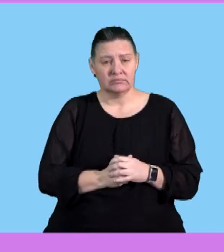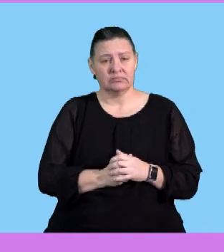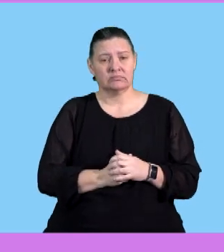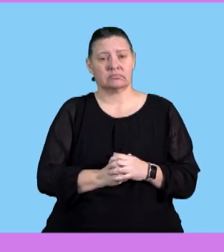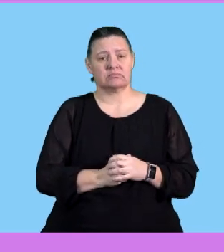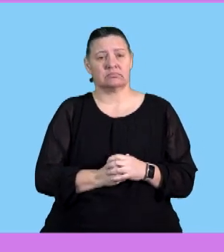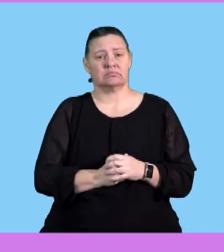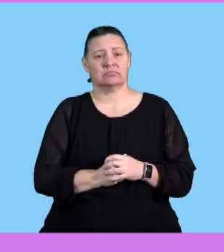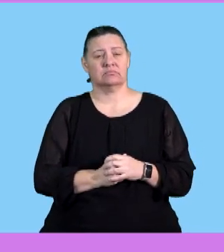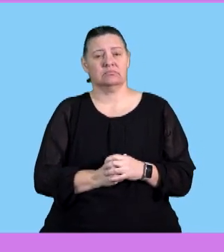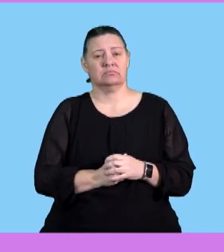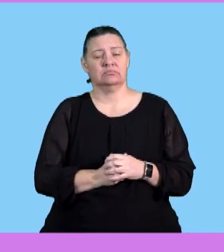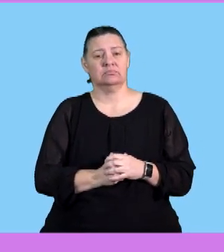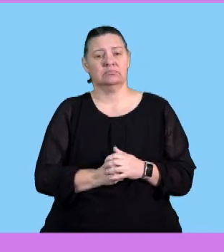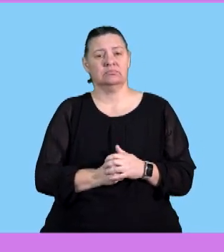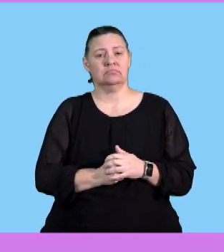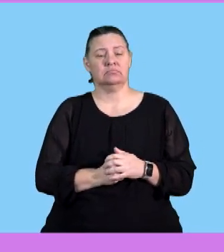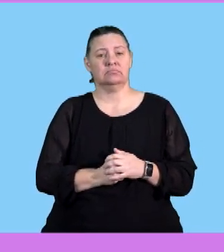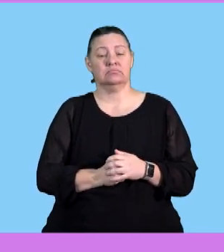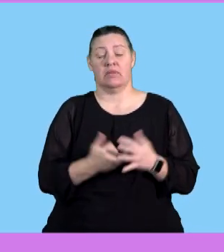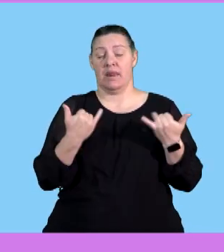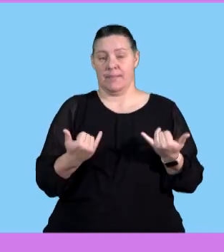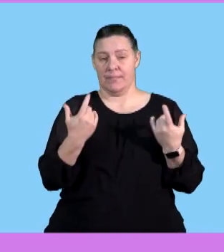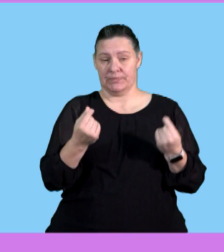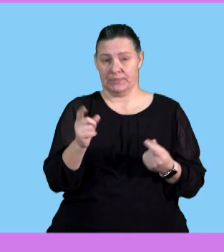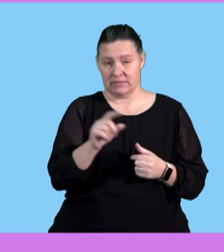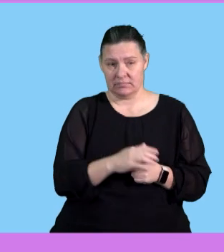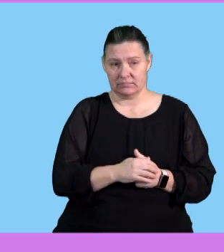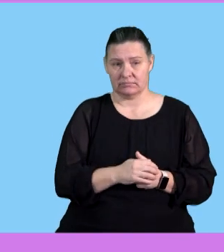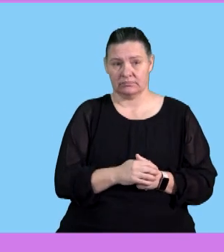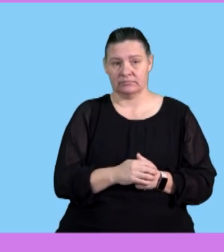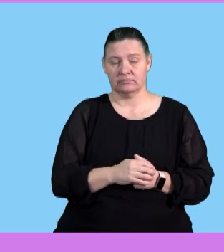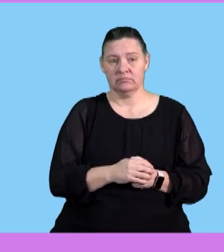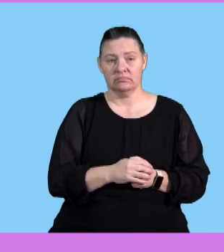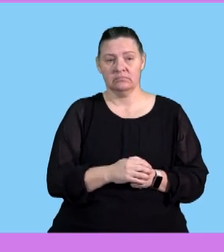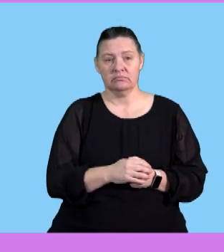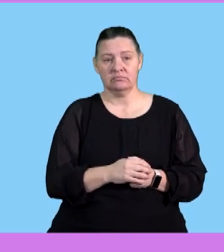calculated correctly. Right, so now what you can do,